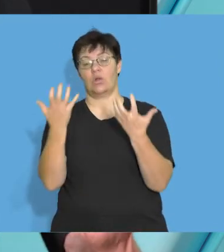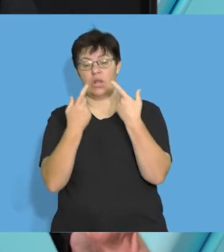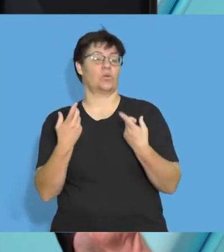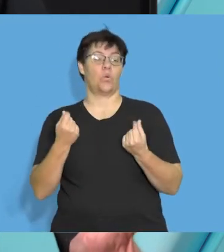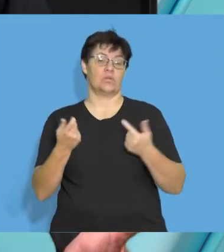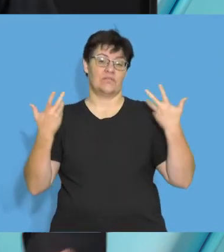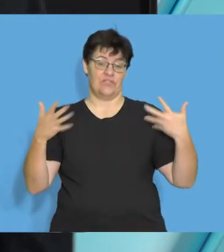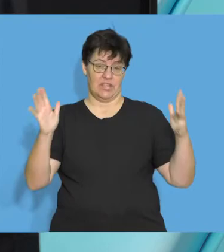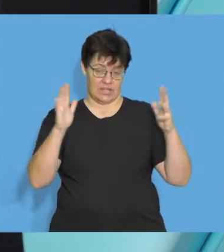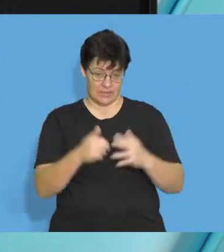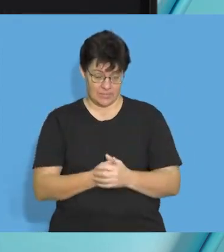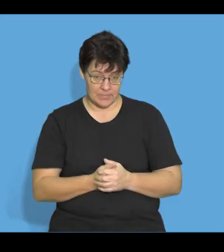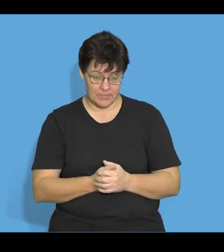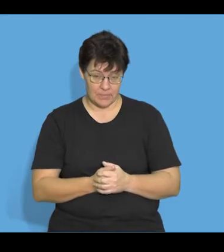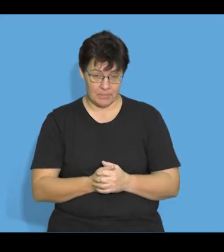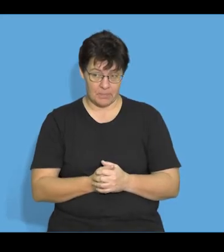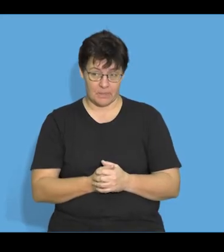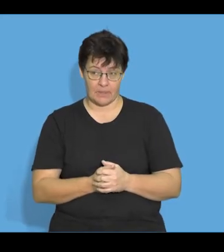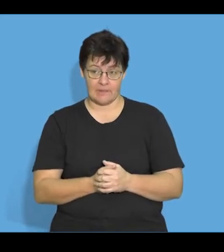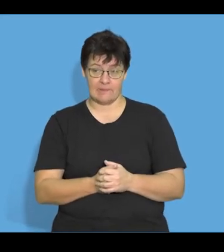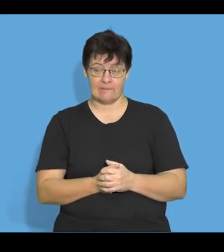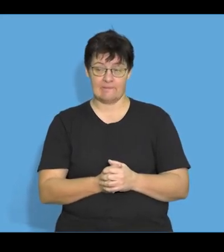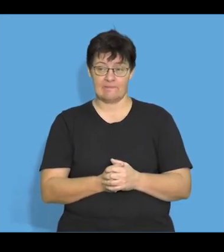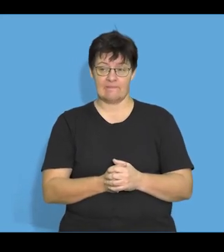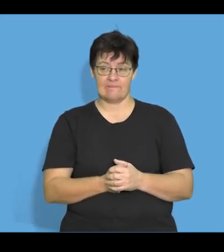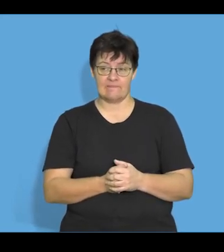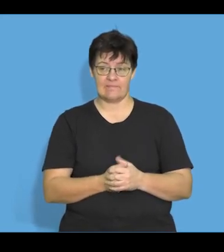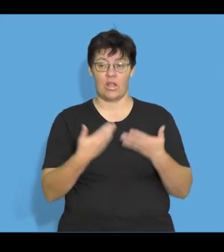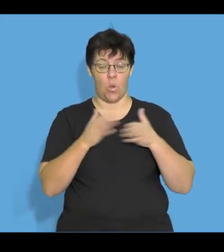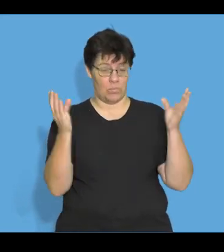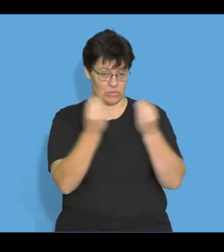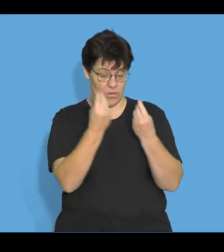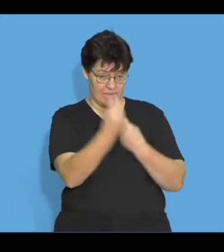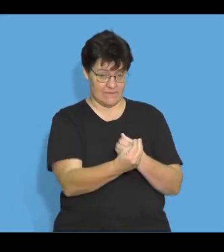of sales, right? Okay, so we've got our opening stock